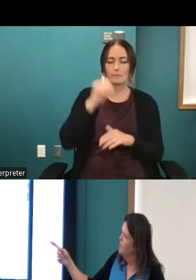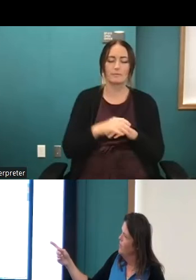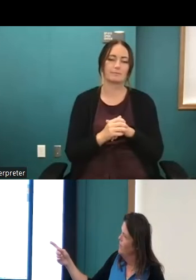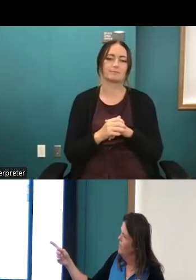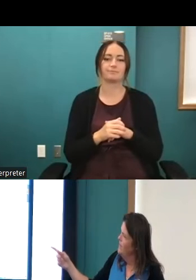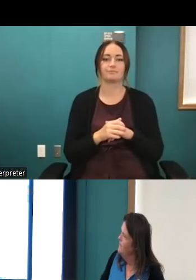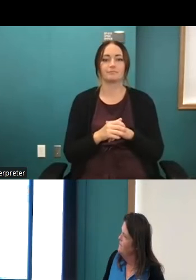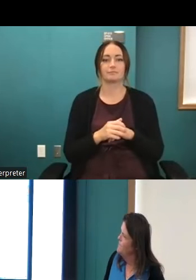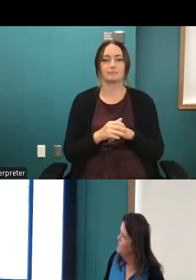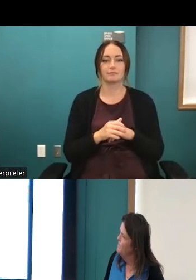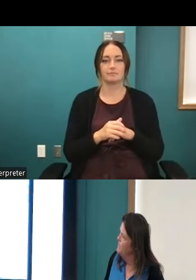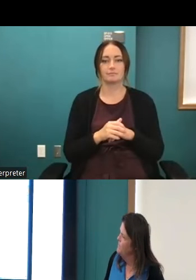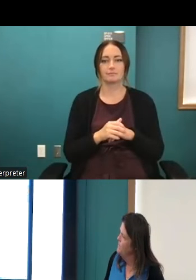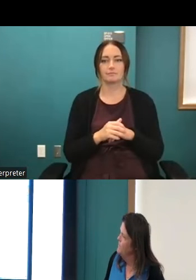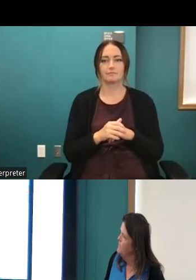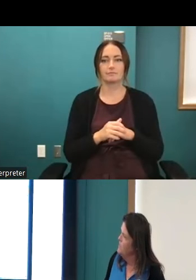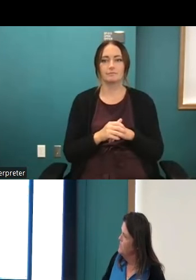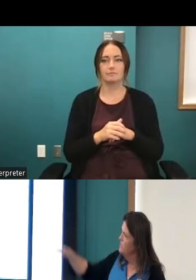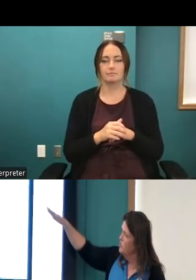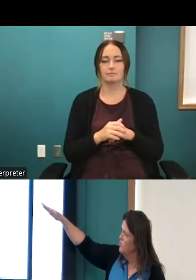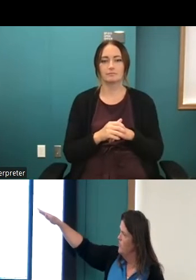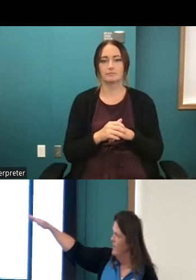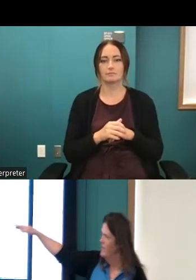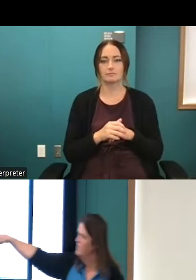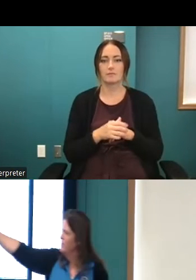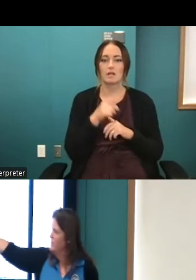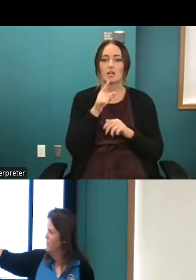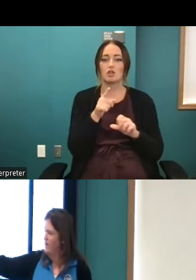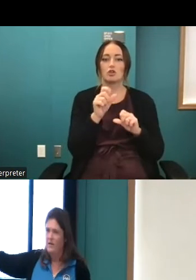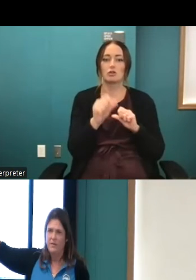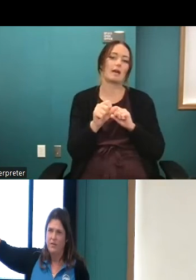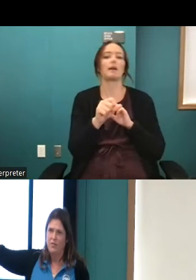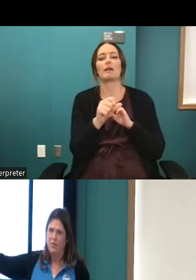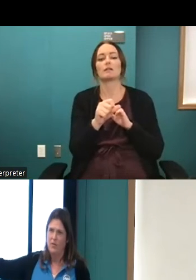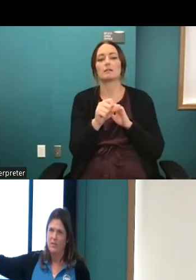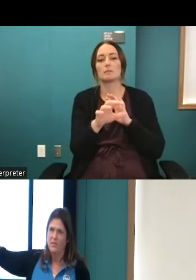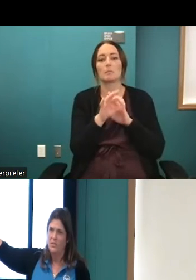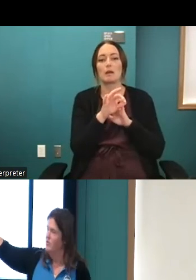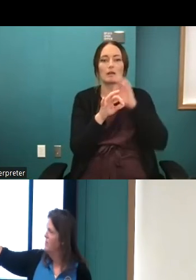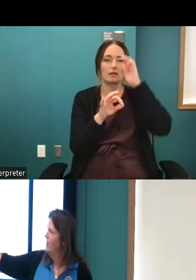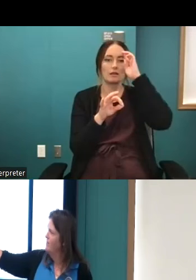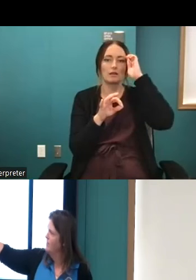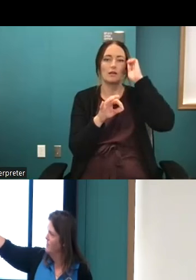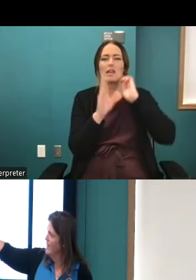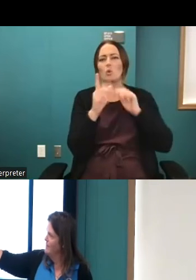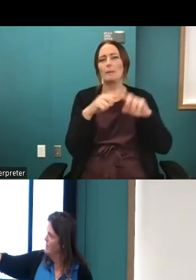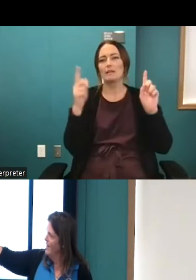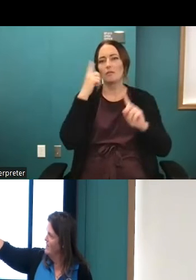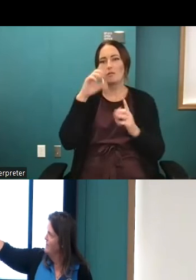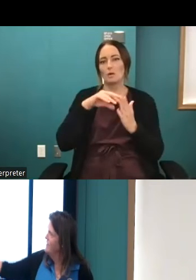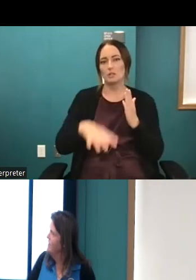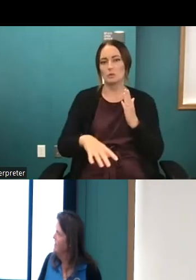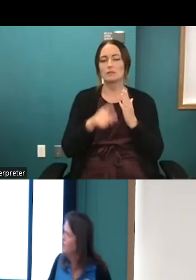the adult one, you can choose, and this would be different, you know, for a student, you'd have different types